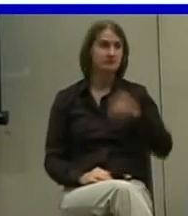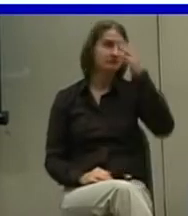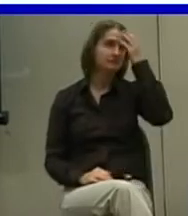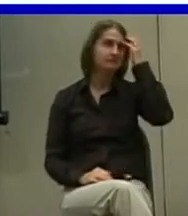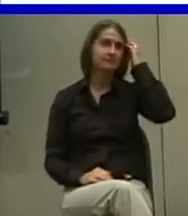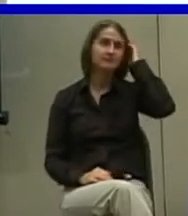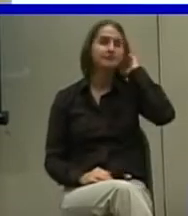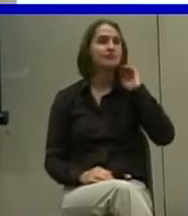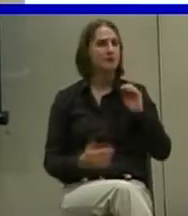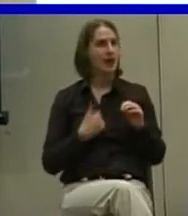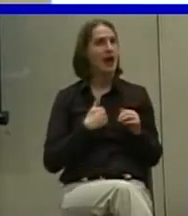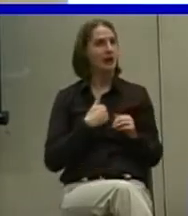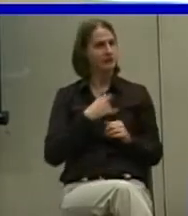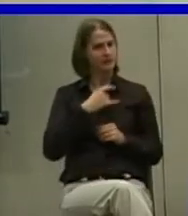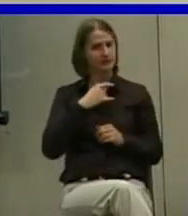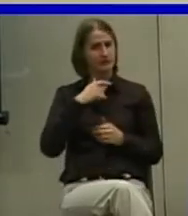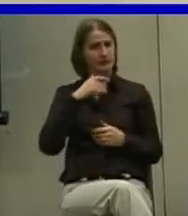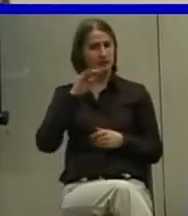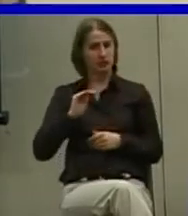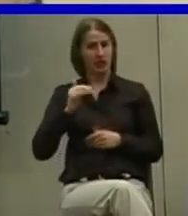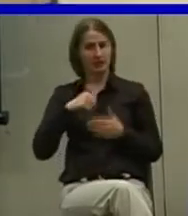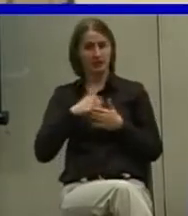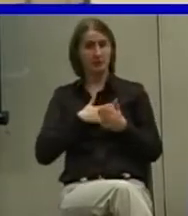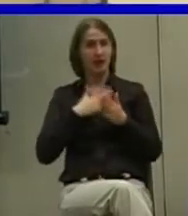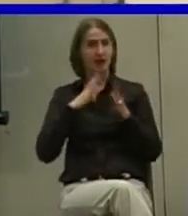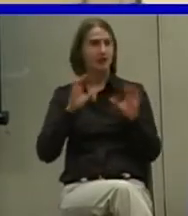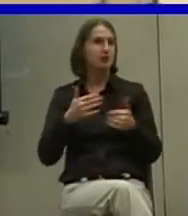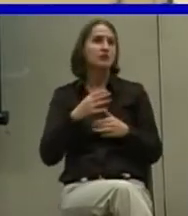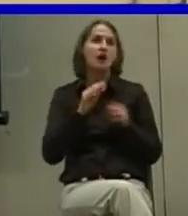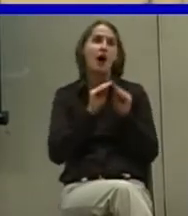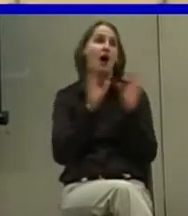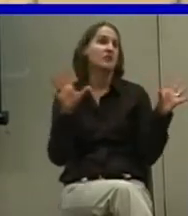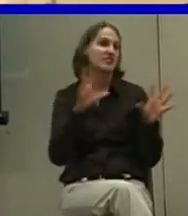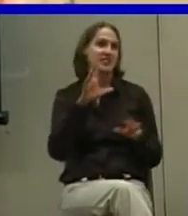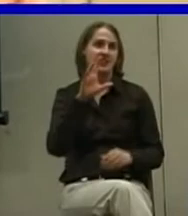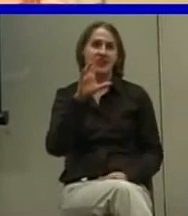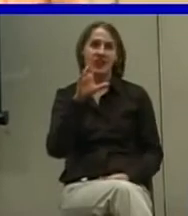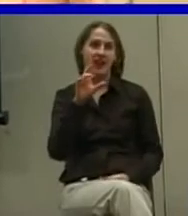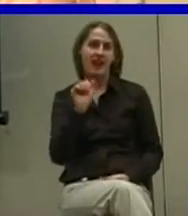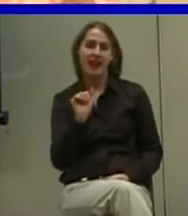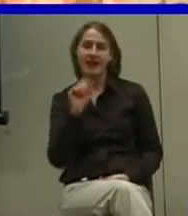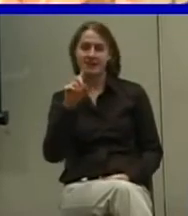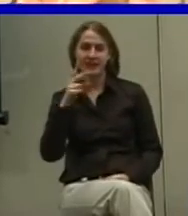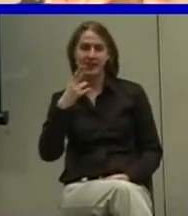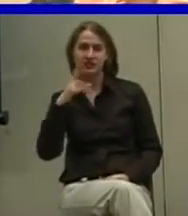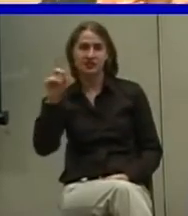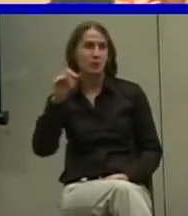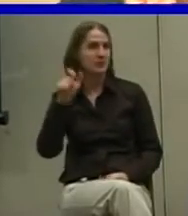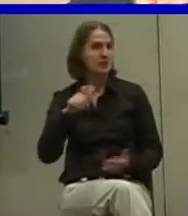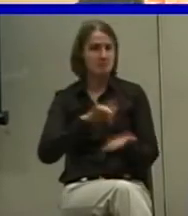I've got this kid in my class, obviously ADHD. I think we need to med this kid up big time right now.